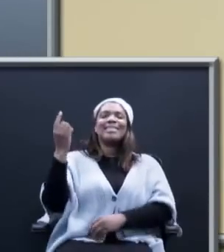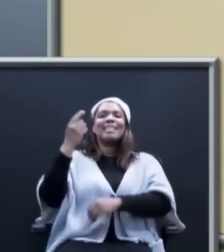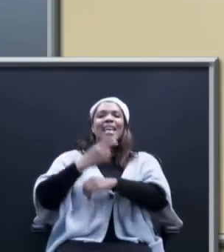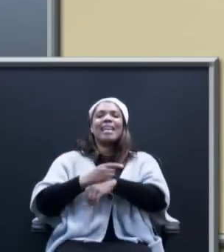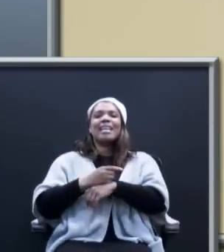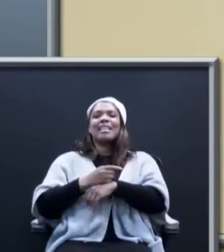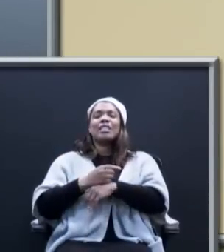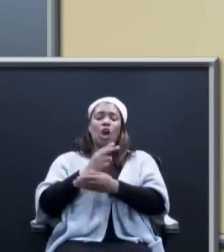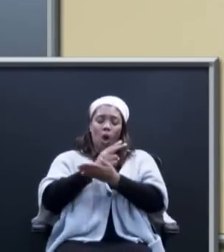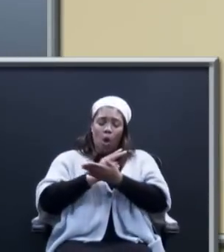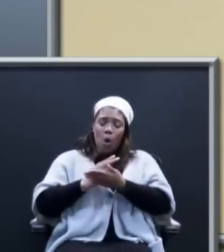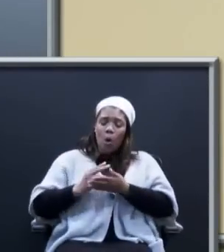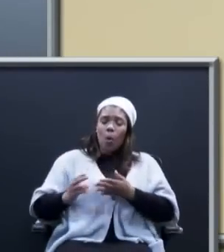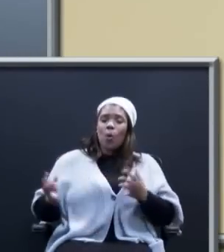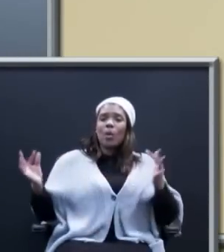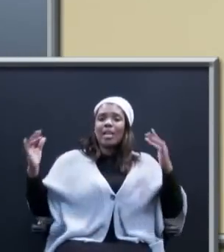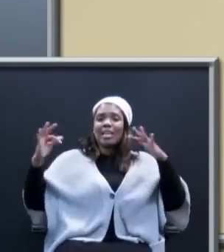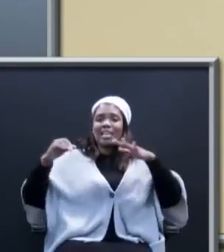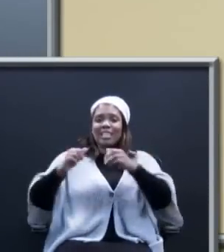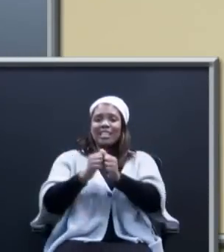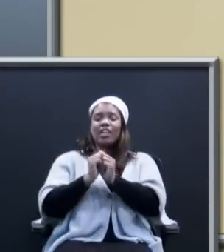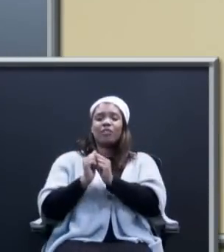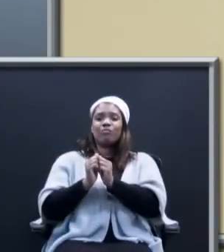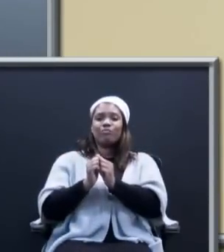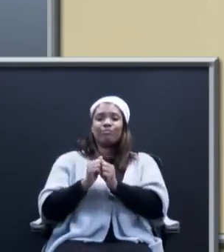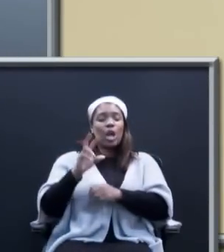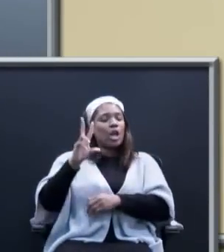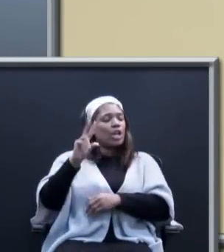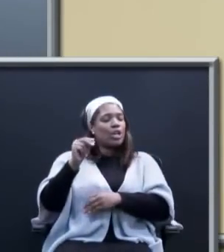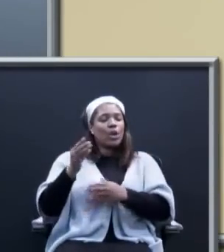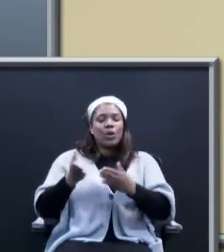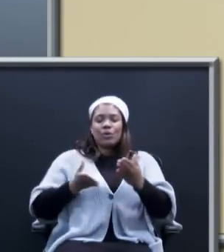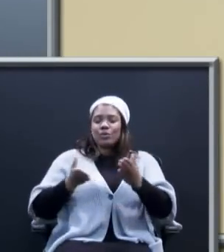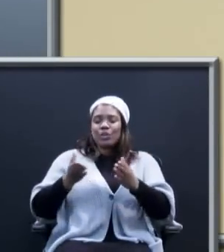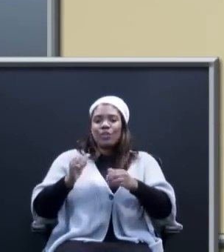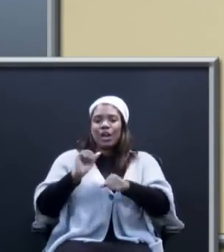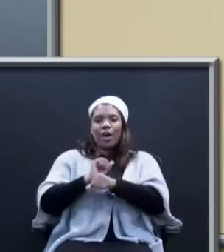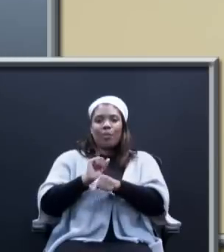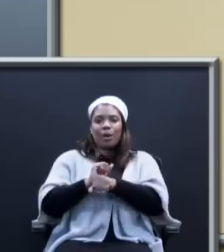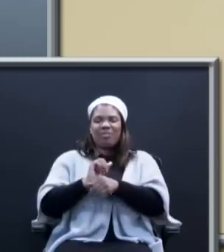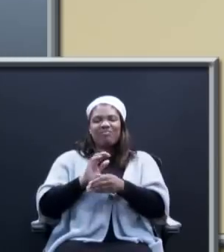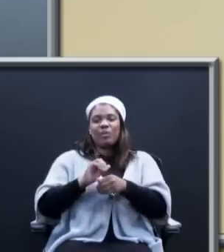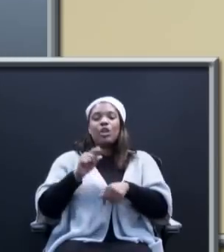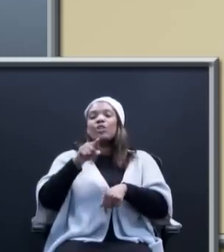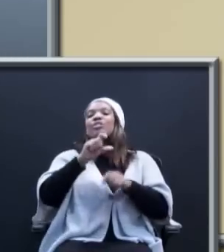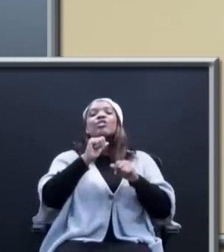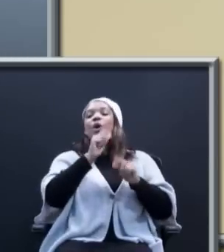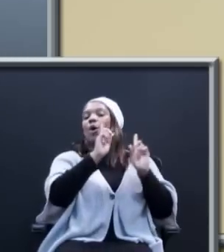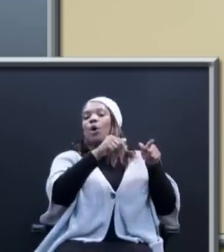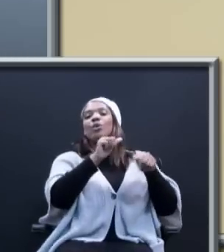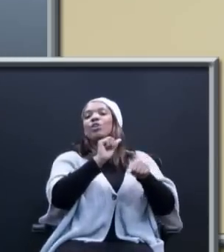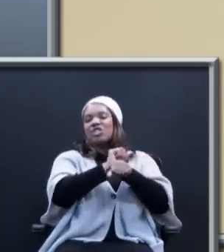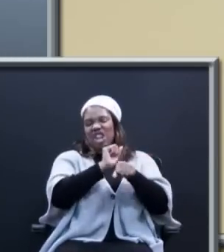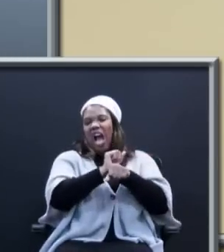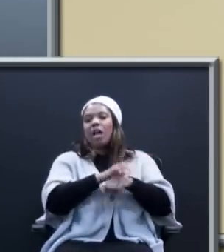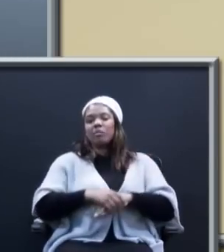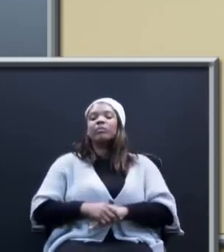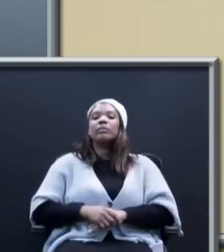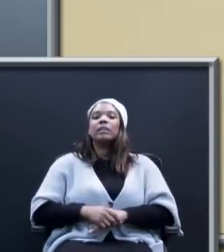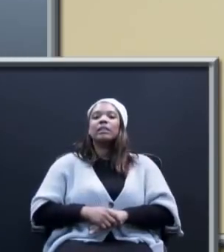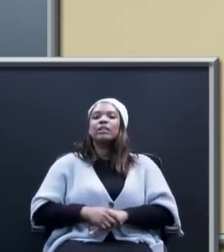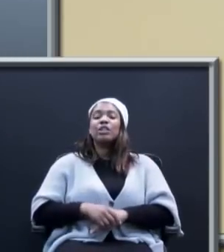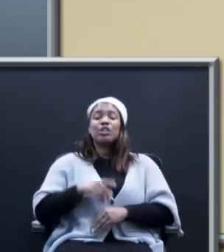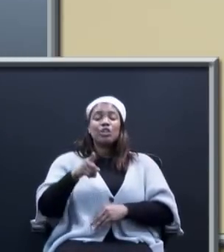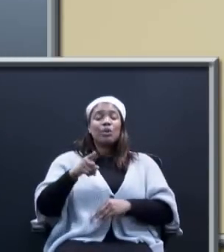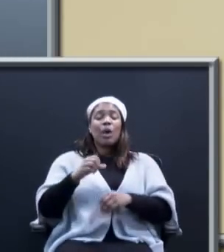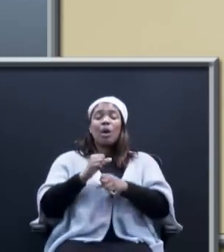first day of holy convocation, go ahead. You shall do no servile work therein. Go ahead. 7 days you shall offer an offering made by